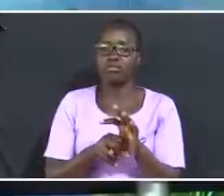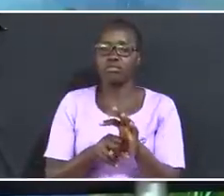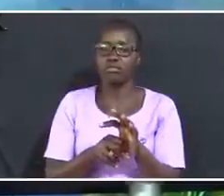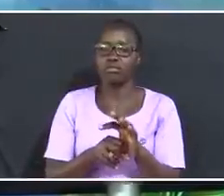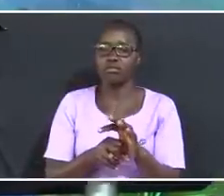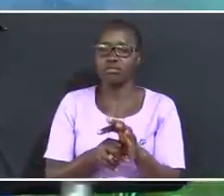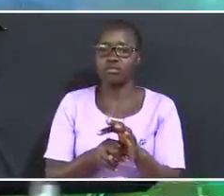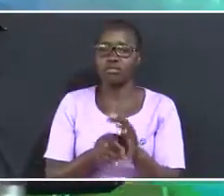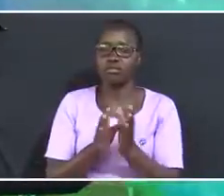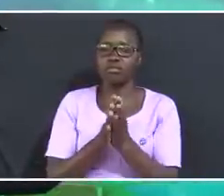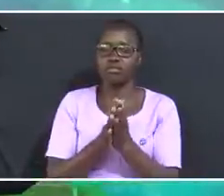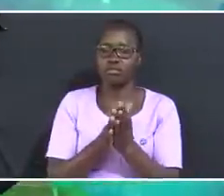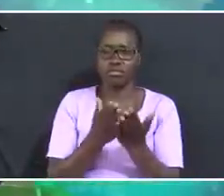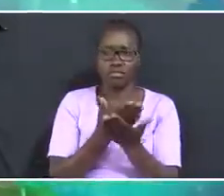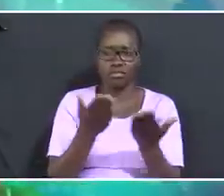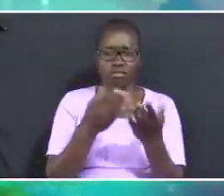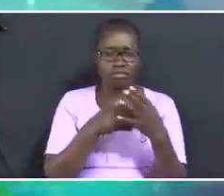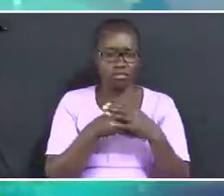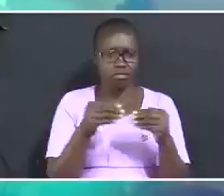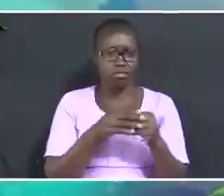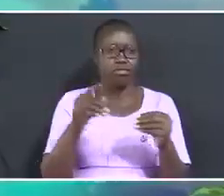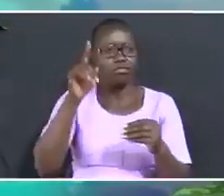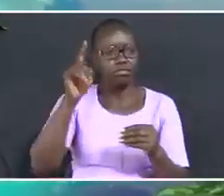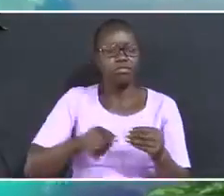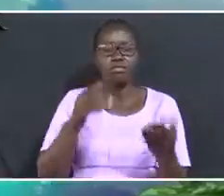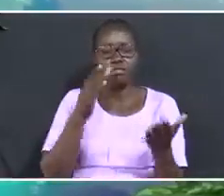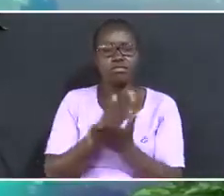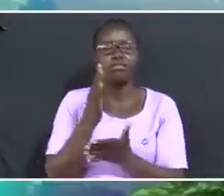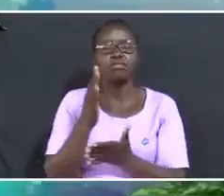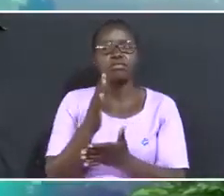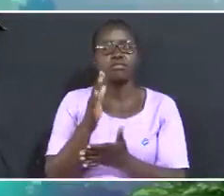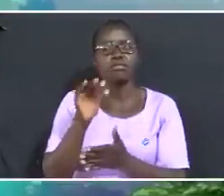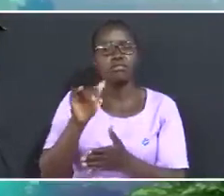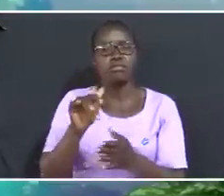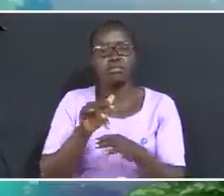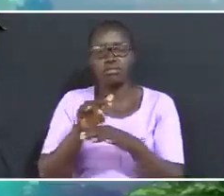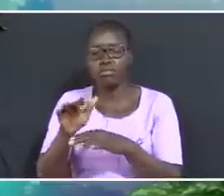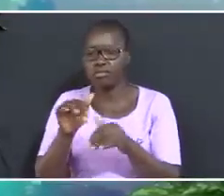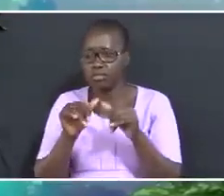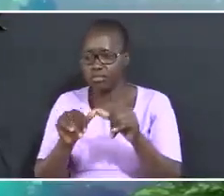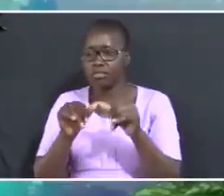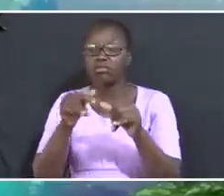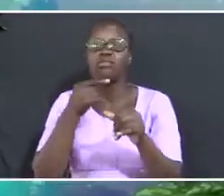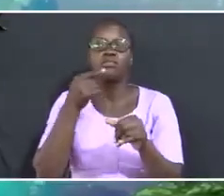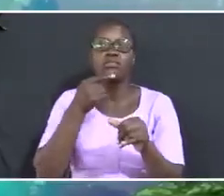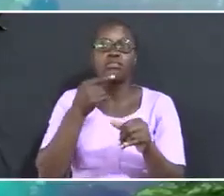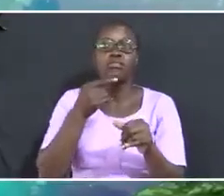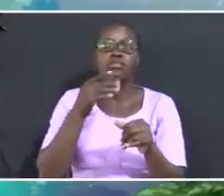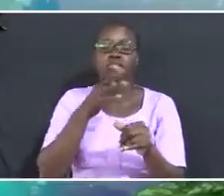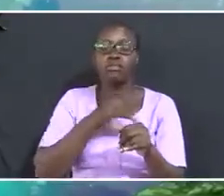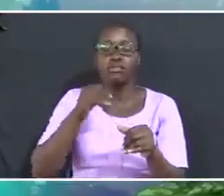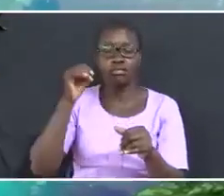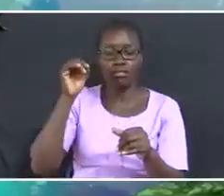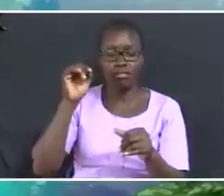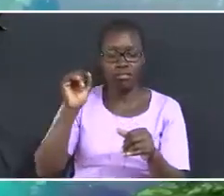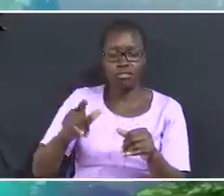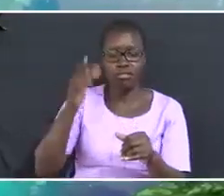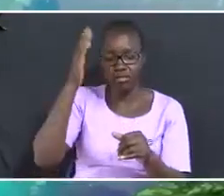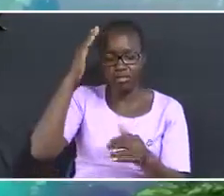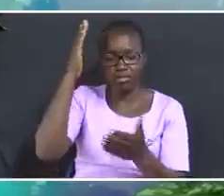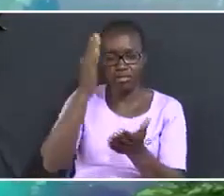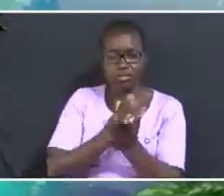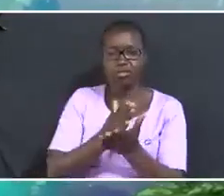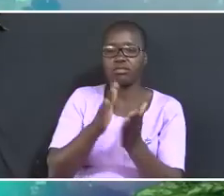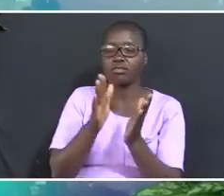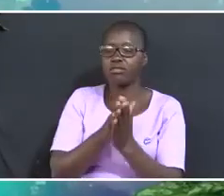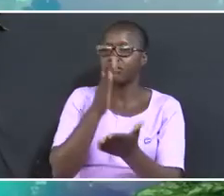This is all compulsory. Then verse 32, he went on to say, and you shall know the truth, and